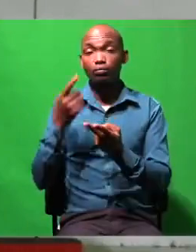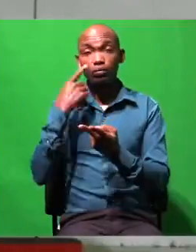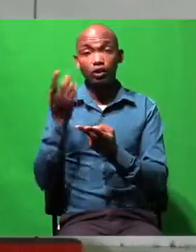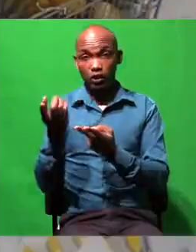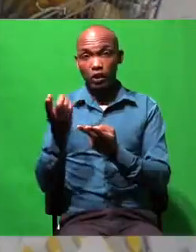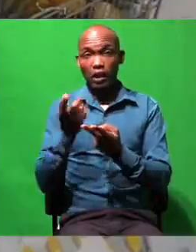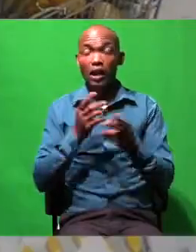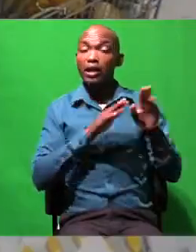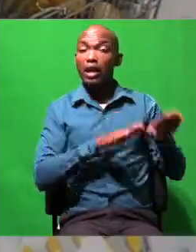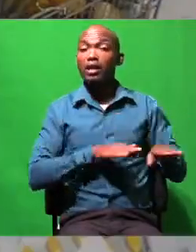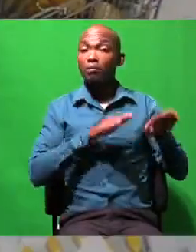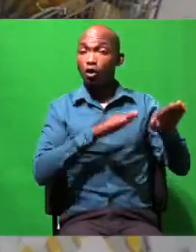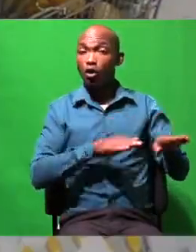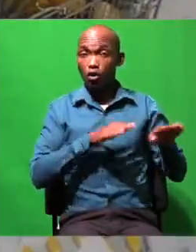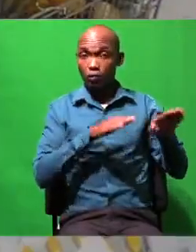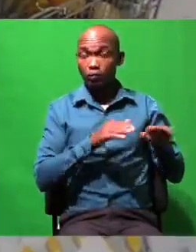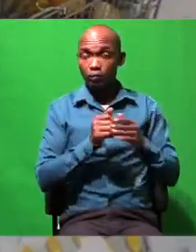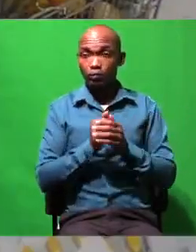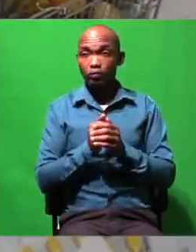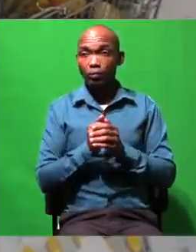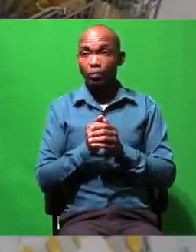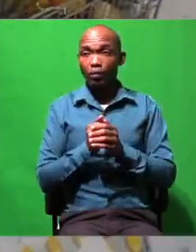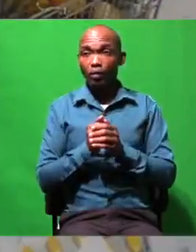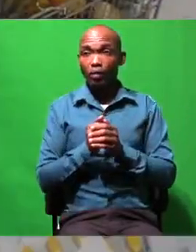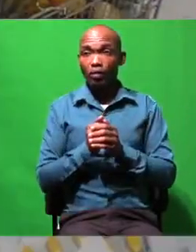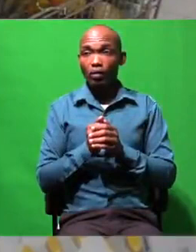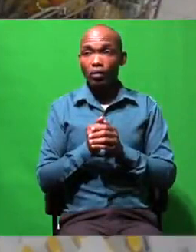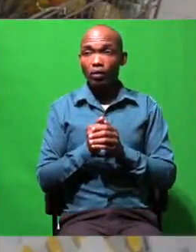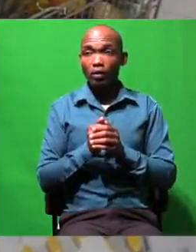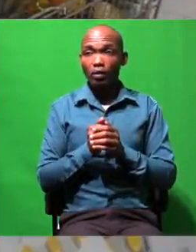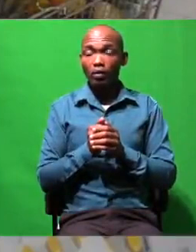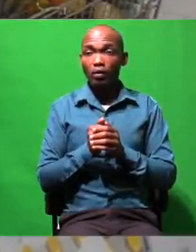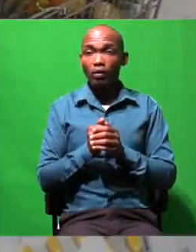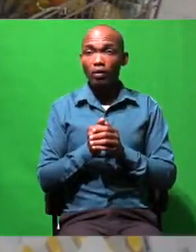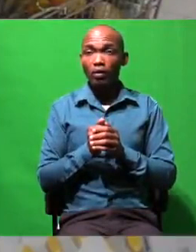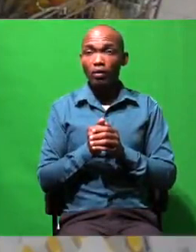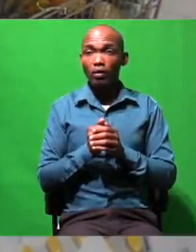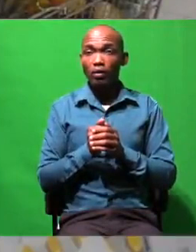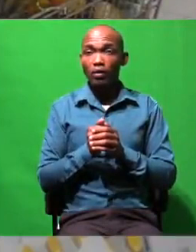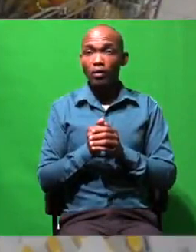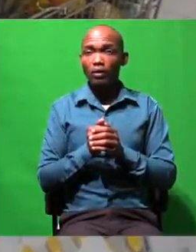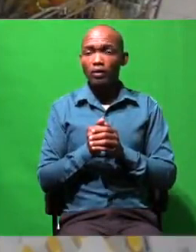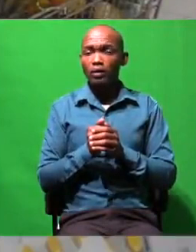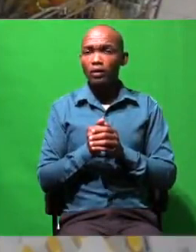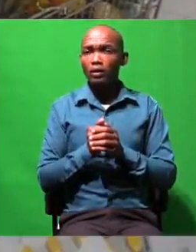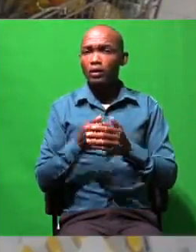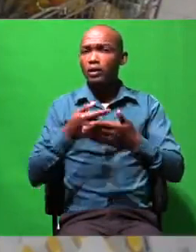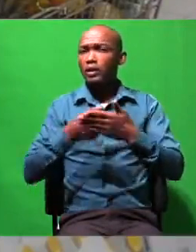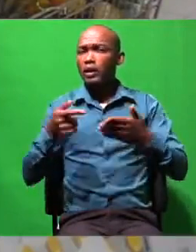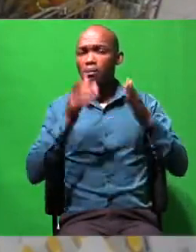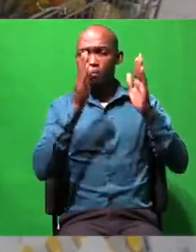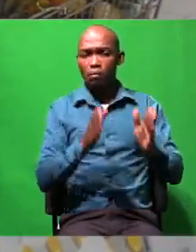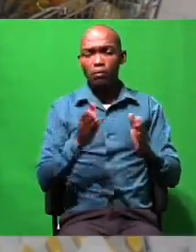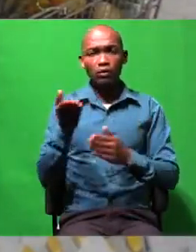Yes, an animal. What is the special name of that animal? Specific name?